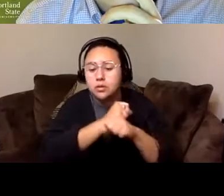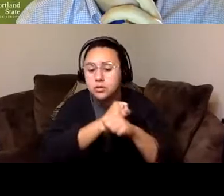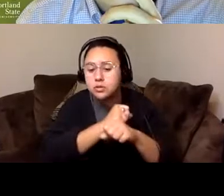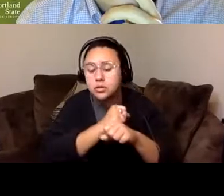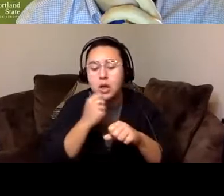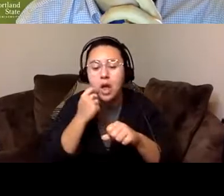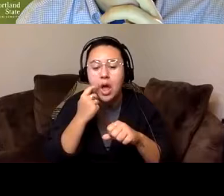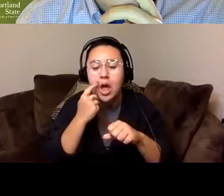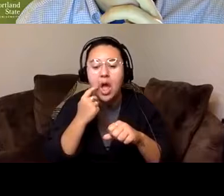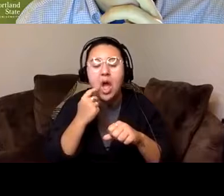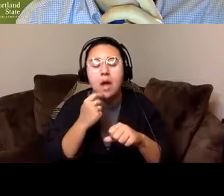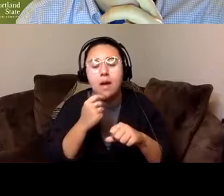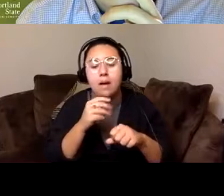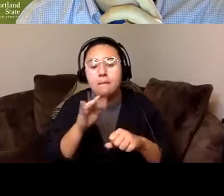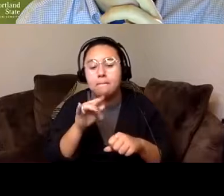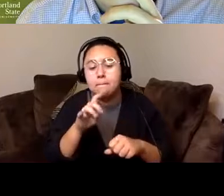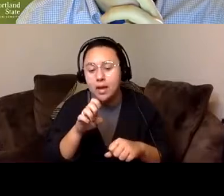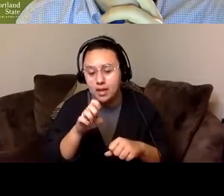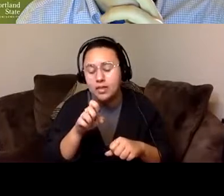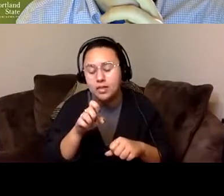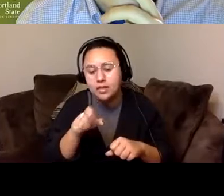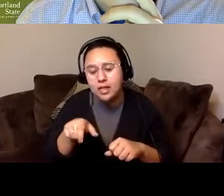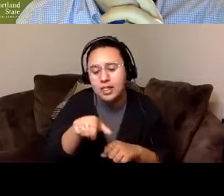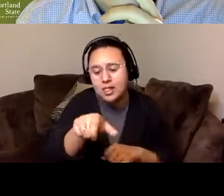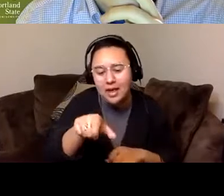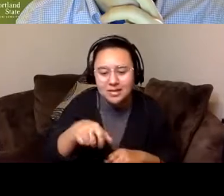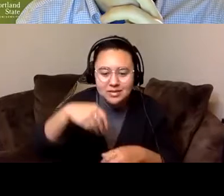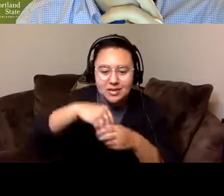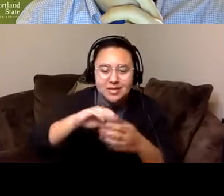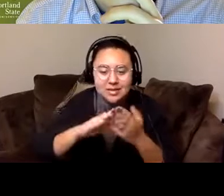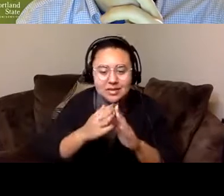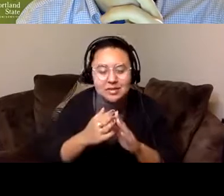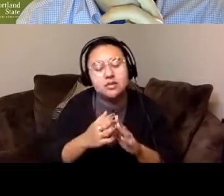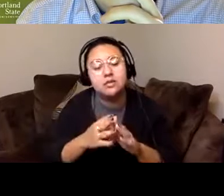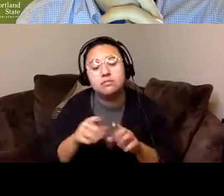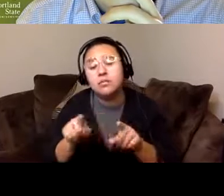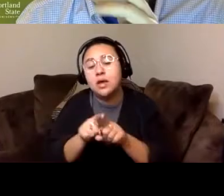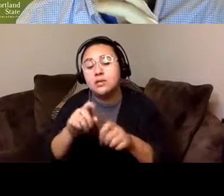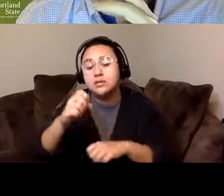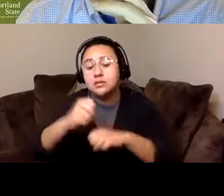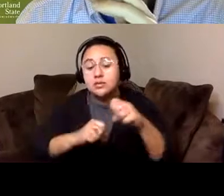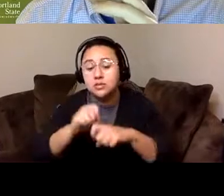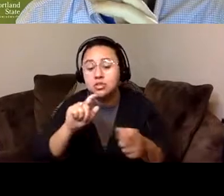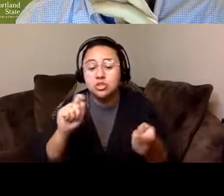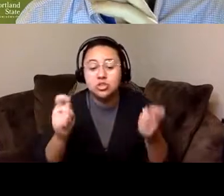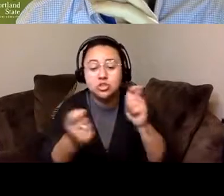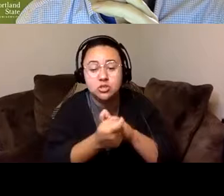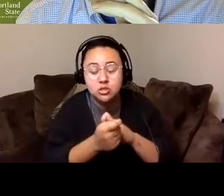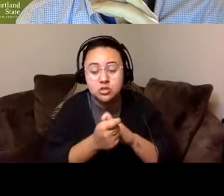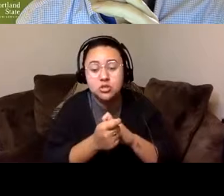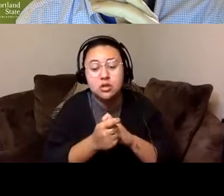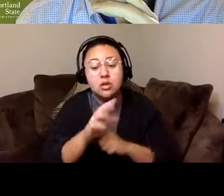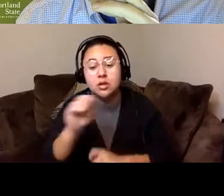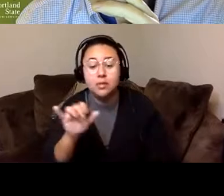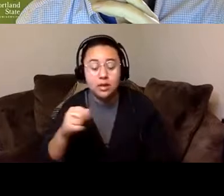of protected bike lanes in the cities. And with that, as the infrastructure shifts, micromobility companies such as Lime will be